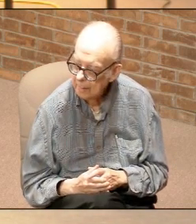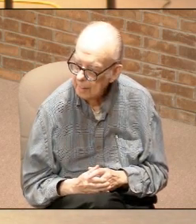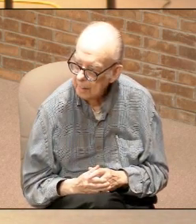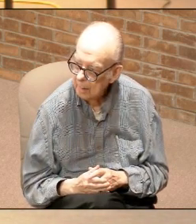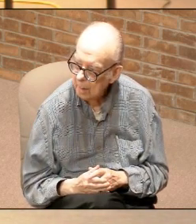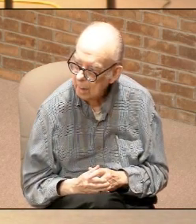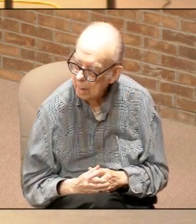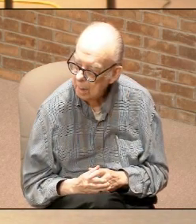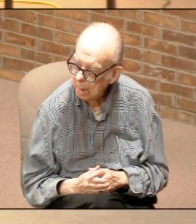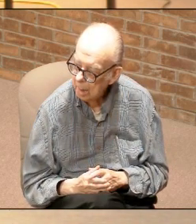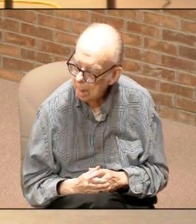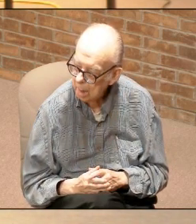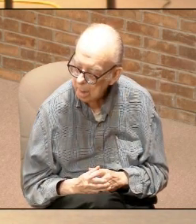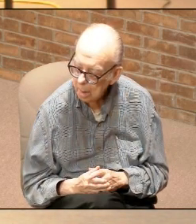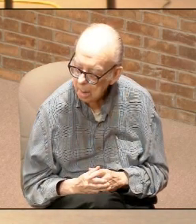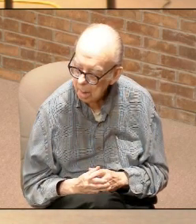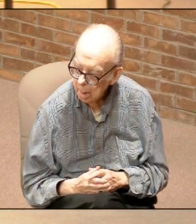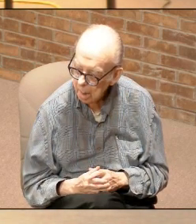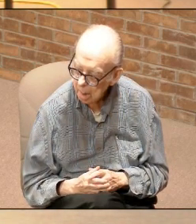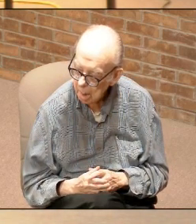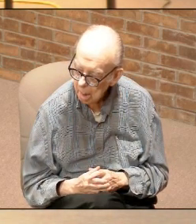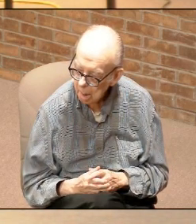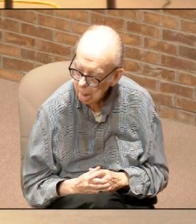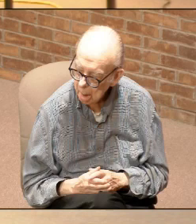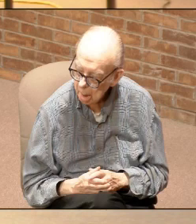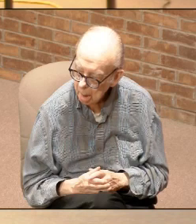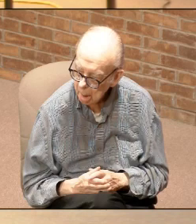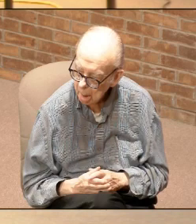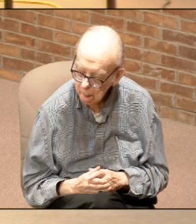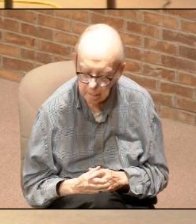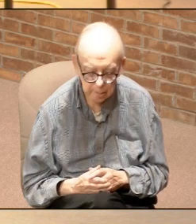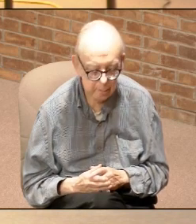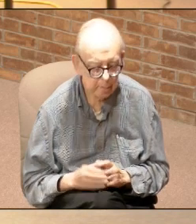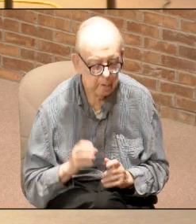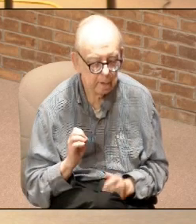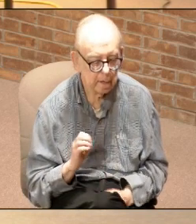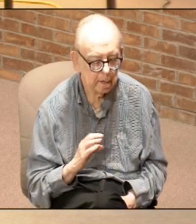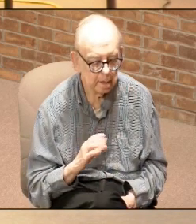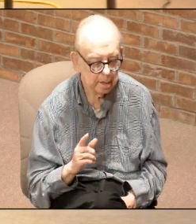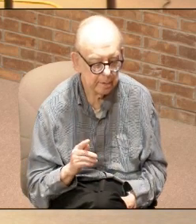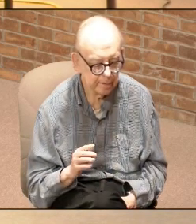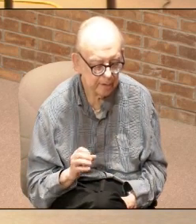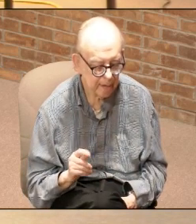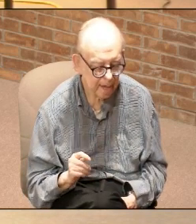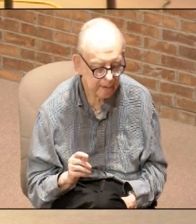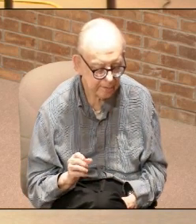um okay um it's not ephesians it's ecclesiastics i'm sorry